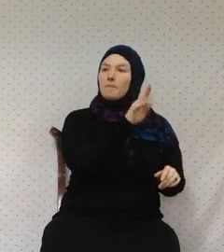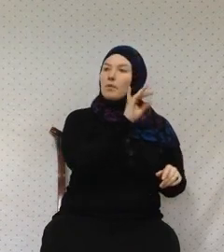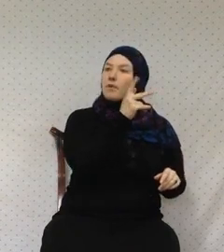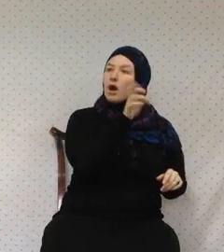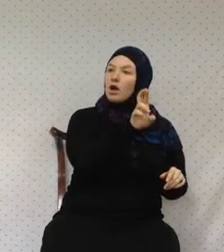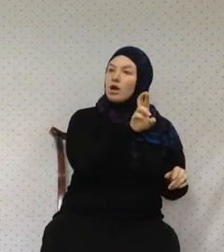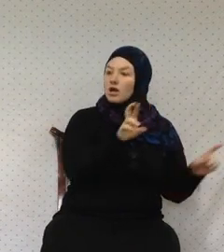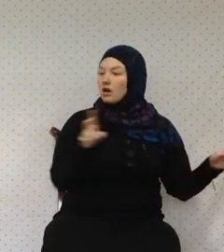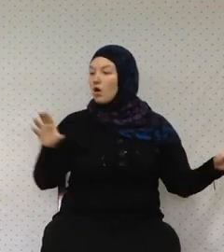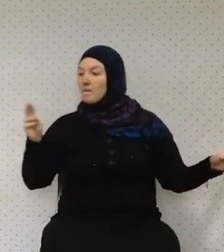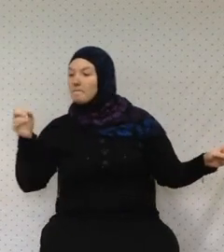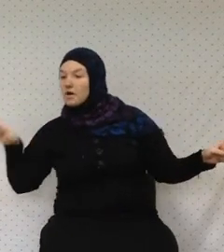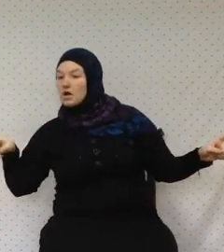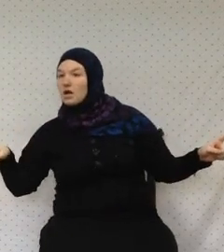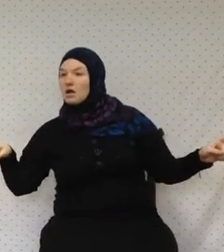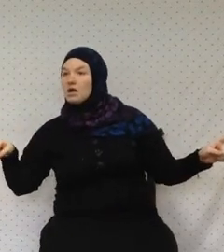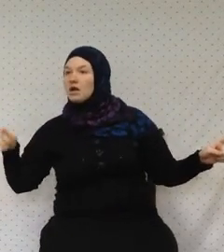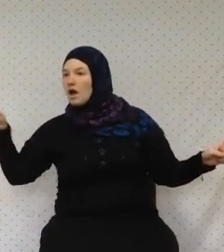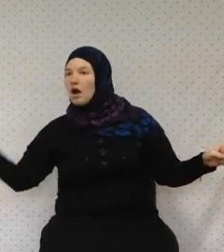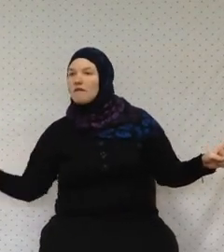These two levels of trust